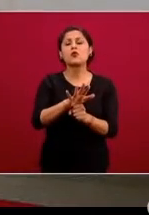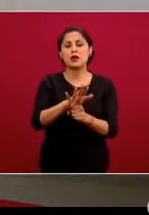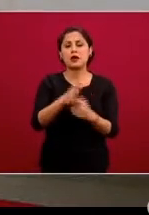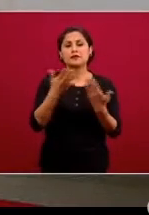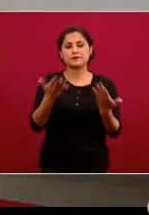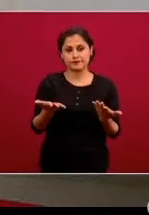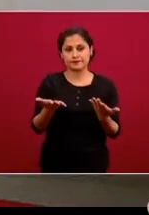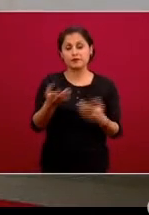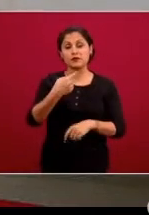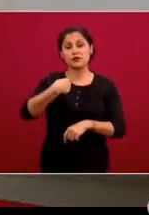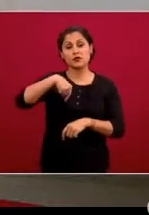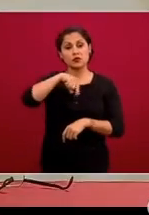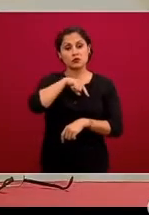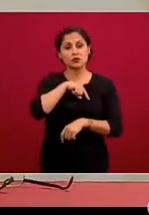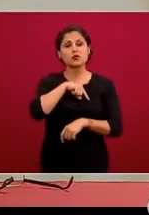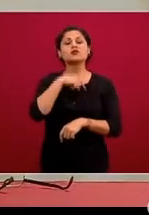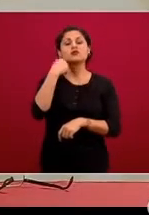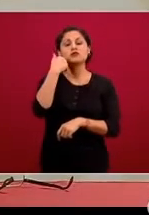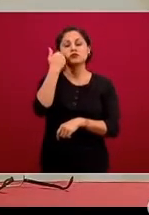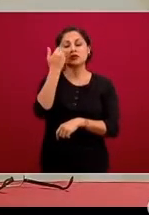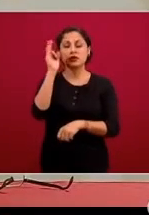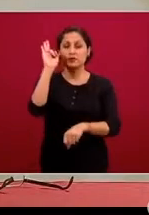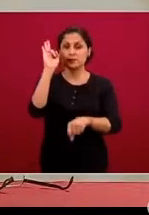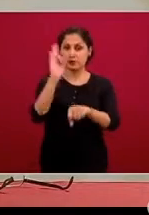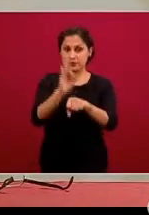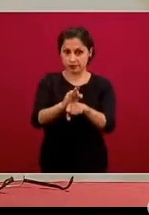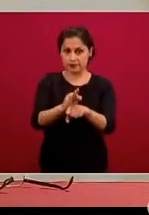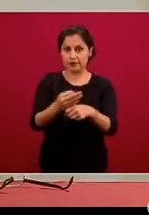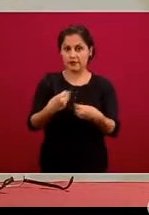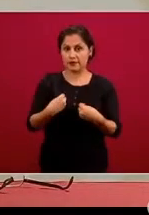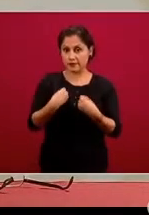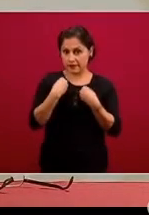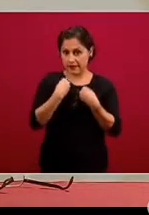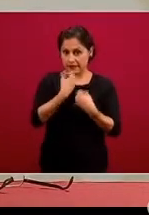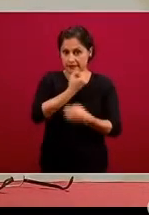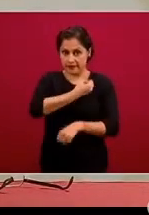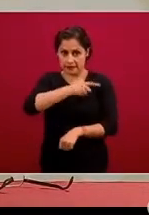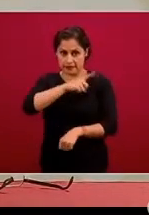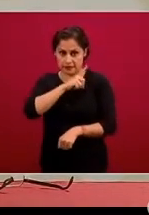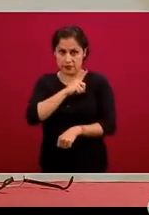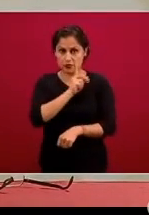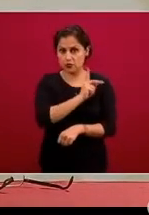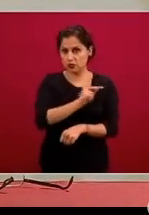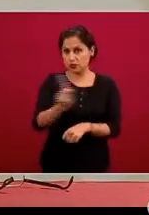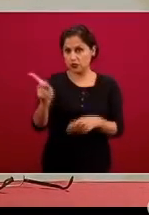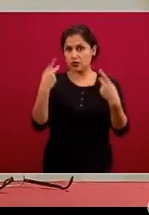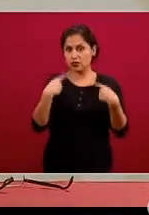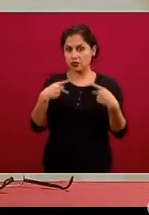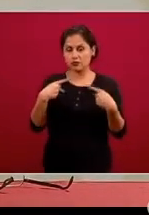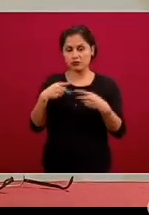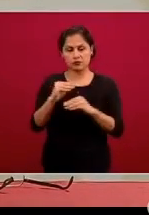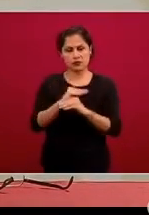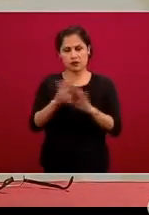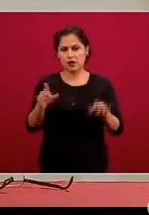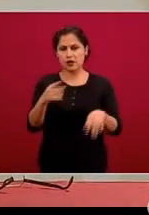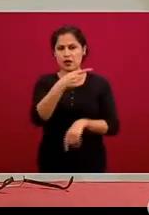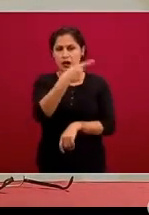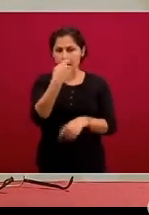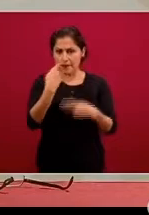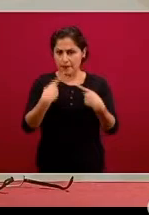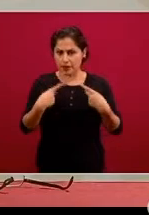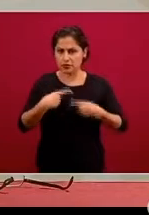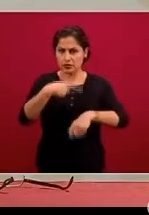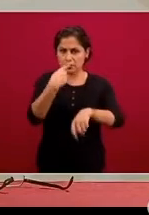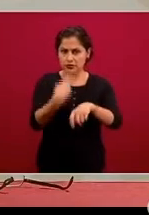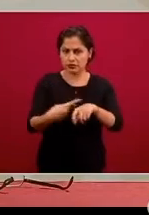the very beginning, which is the balance of the balance between protecting the health and the life of people,